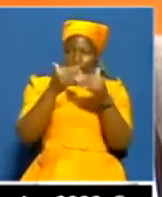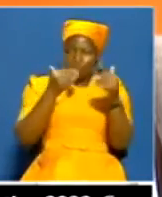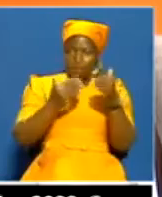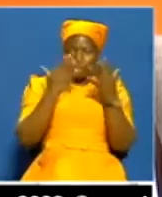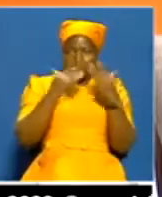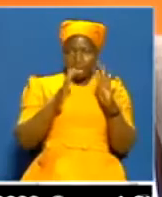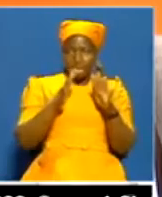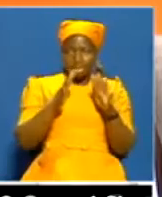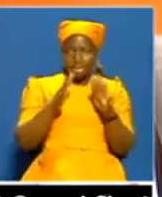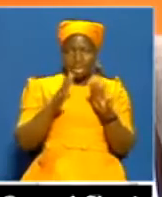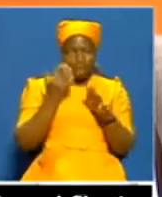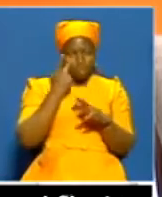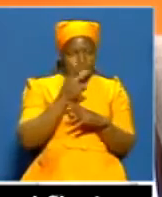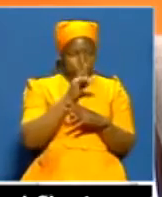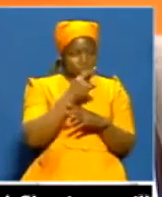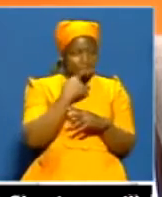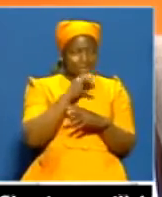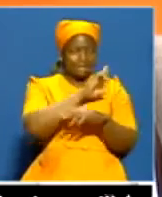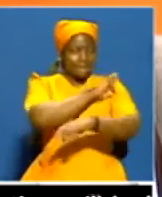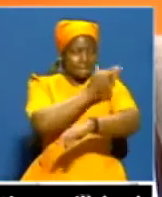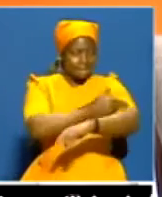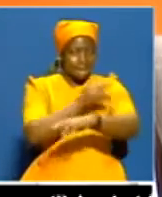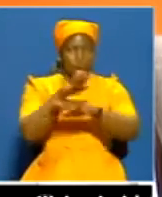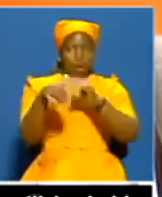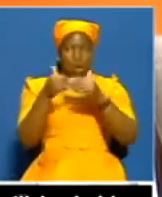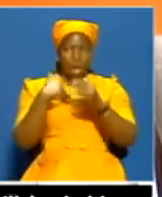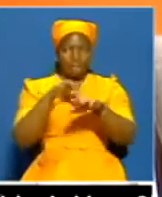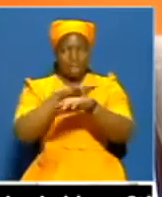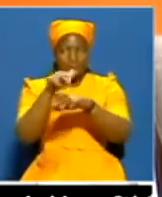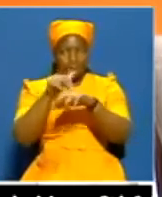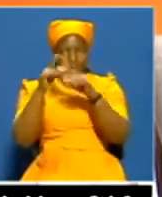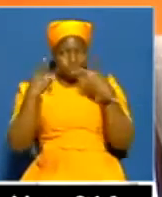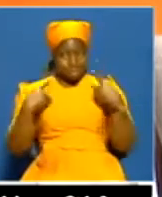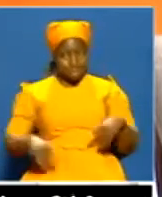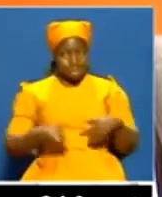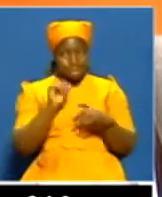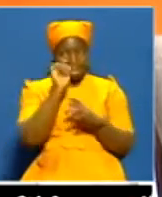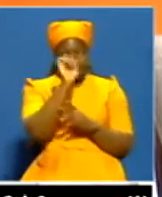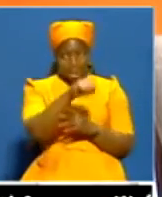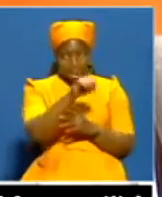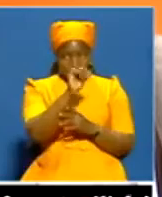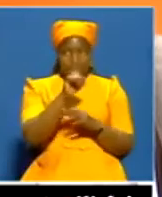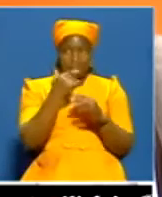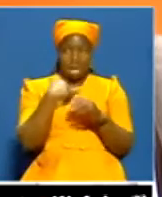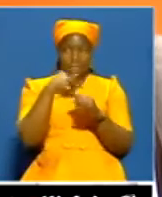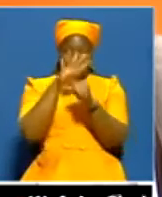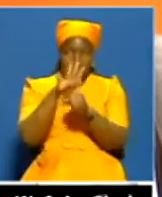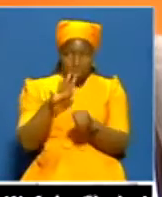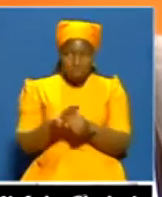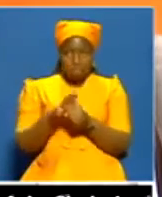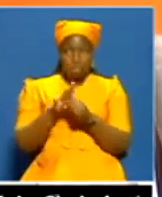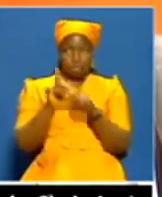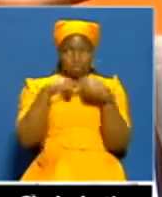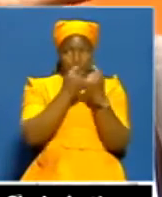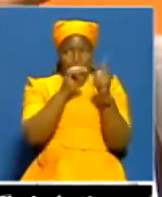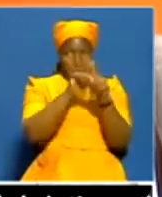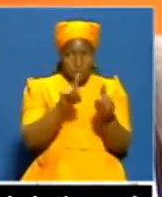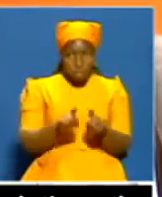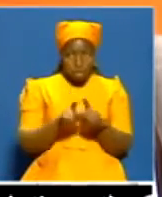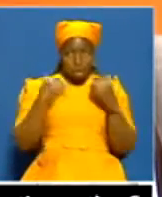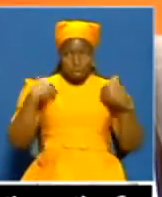saying Nigeria, you know, they all have their national dress. Yeah. Yes, in they about have, 30 seconds or so. And they have very many tribes as well. So I think